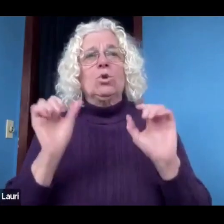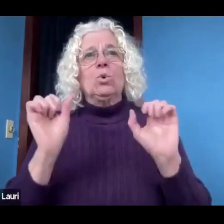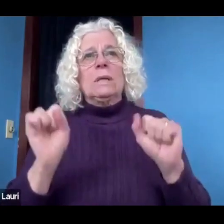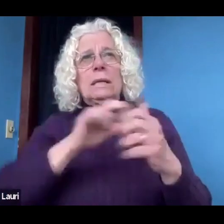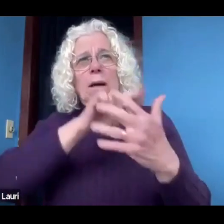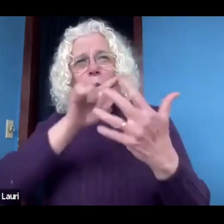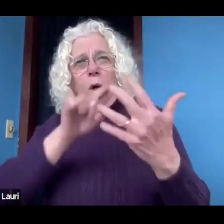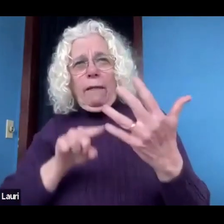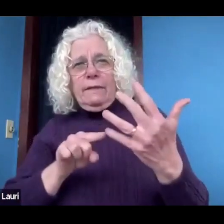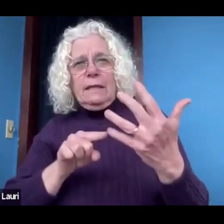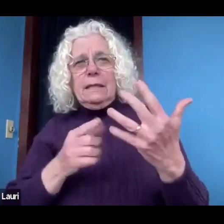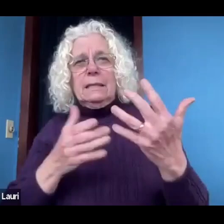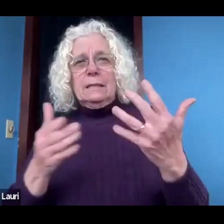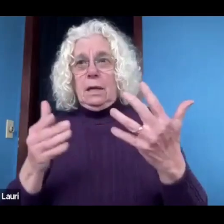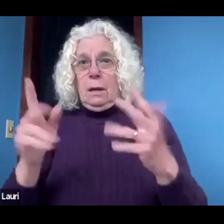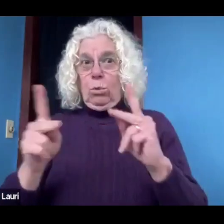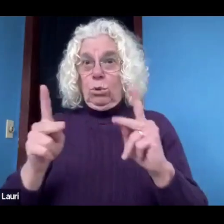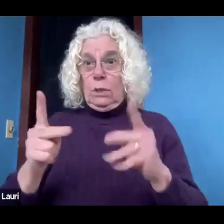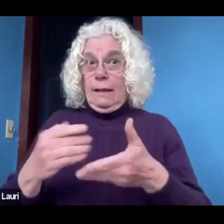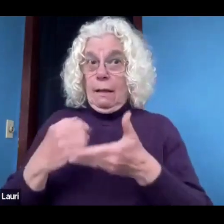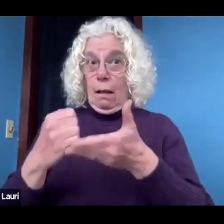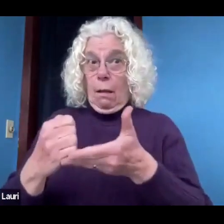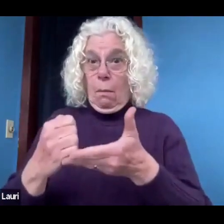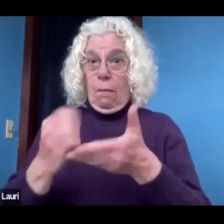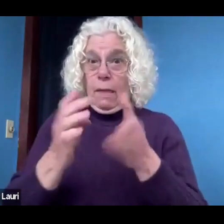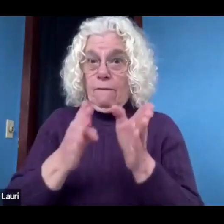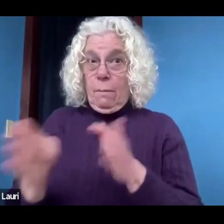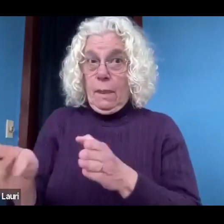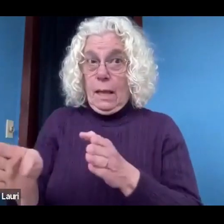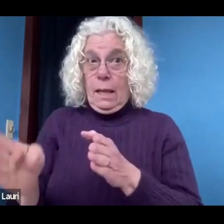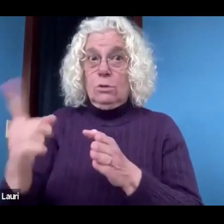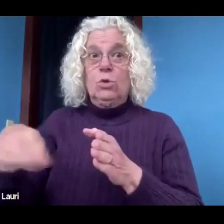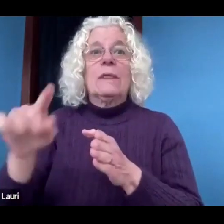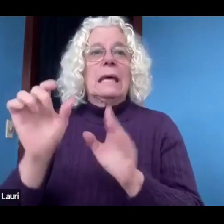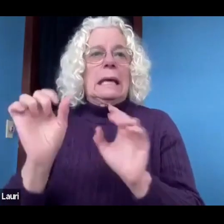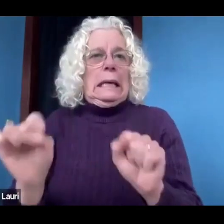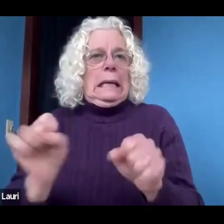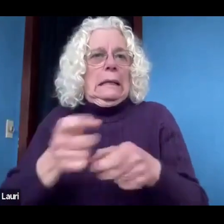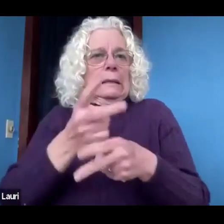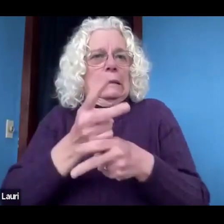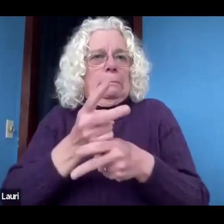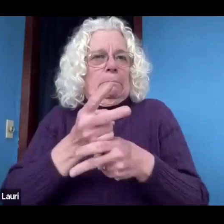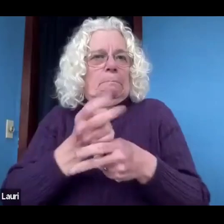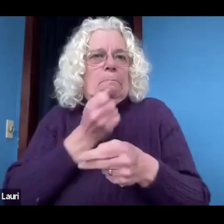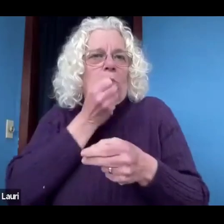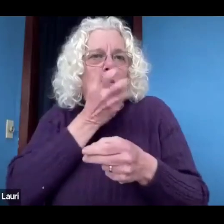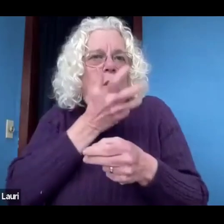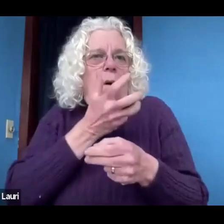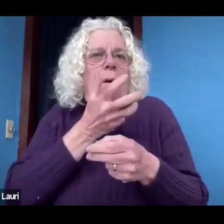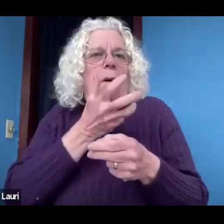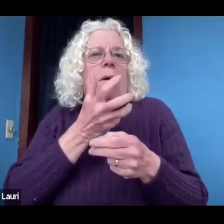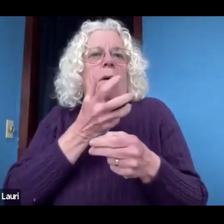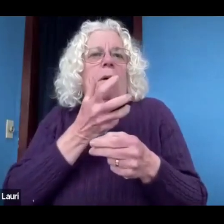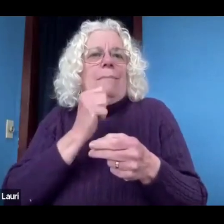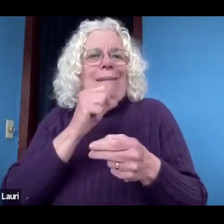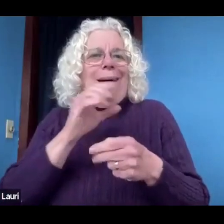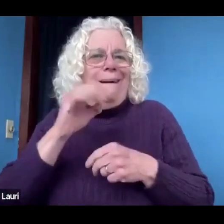create or put somebody on a plan basically to ensure that they can keep the utilities on